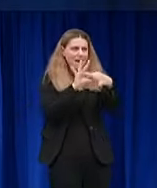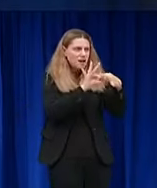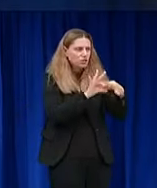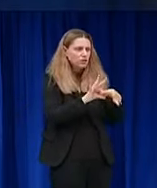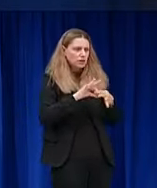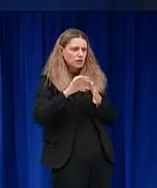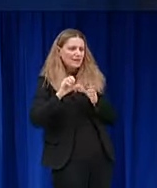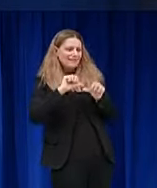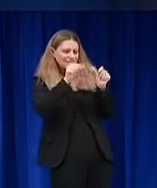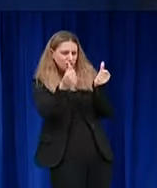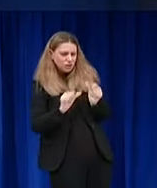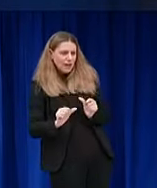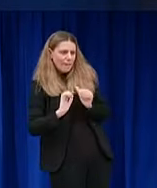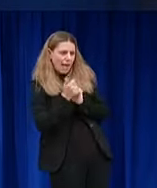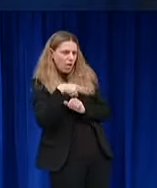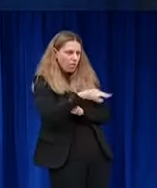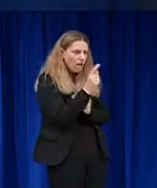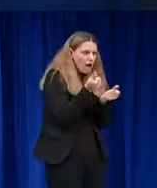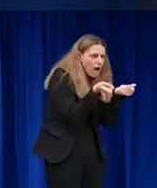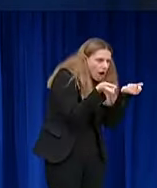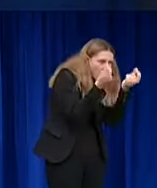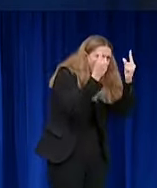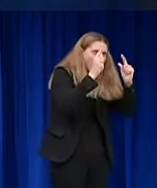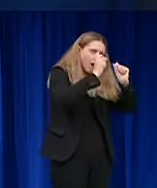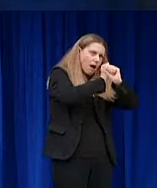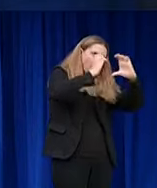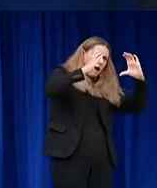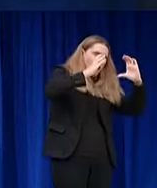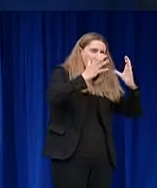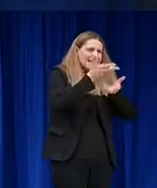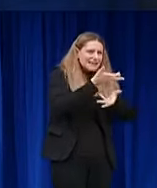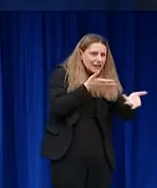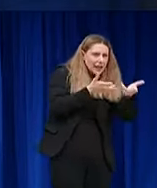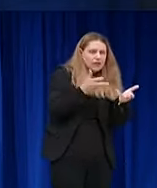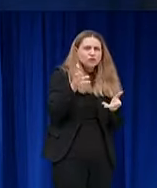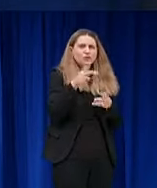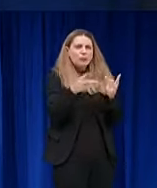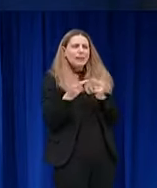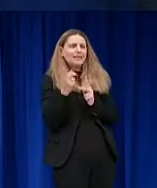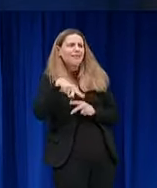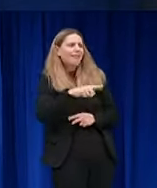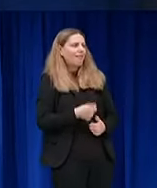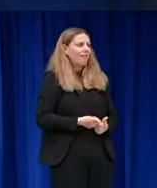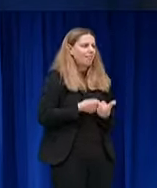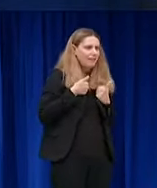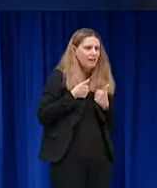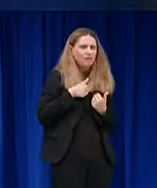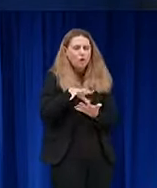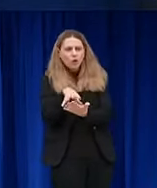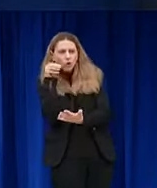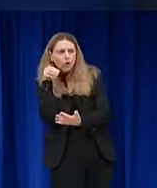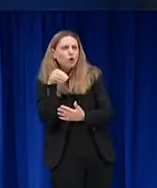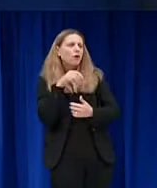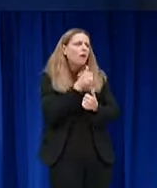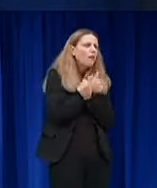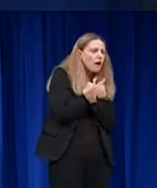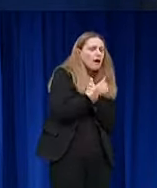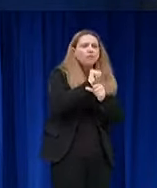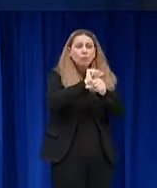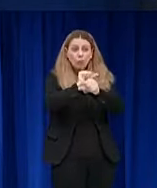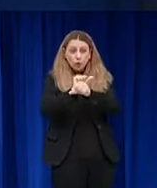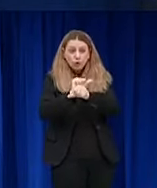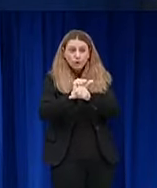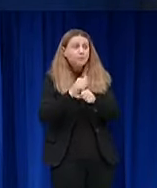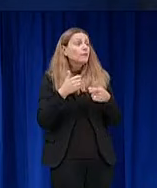understand and engage in the places they live, learn, and work. As a result, younger generations care deeply